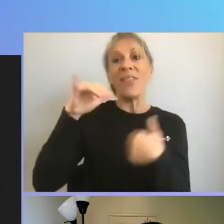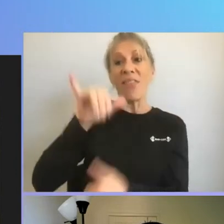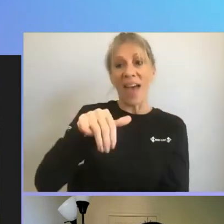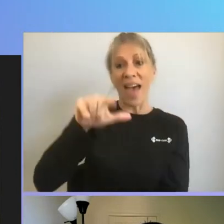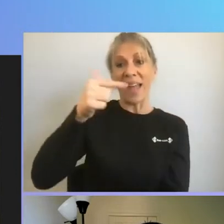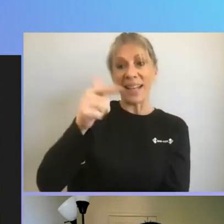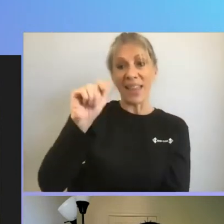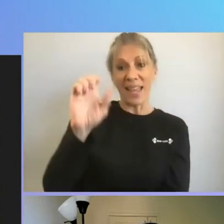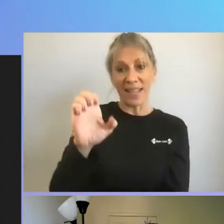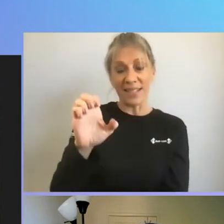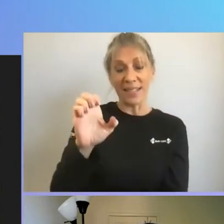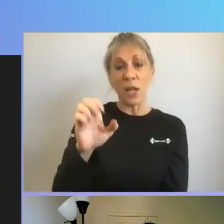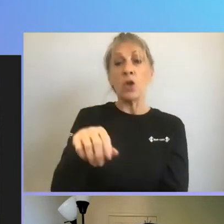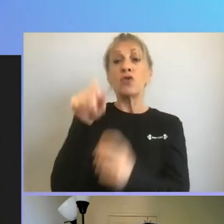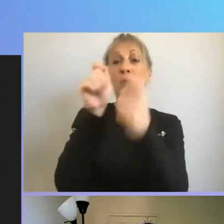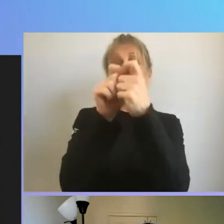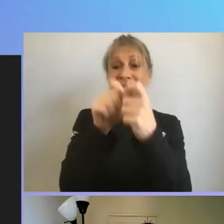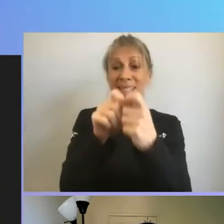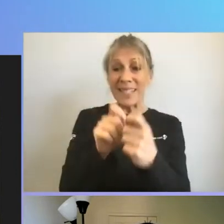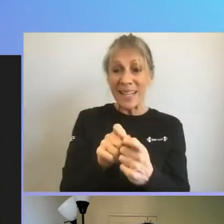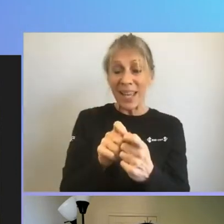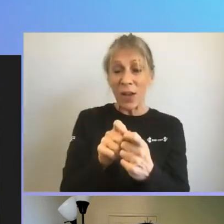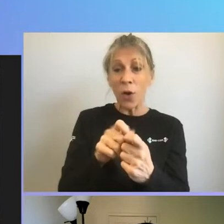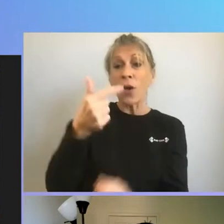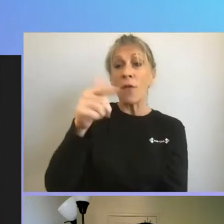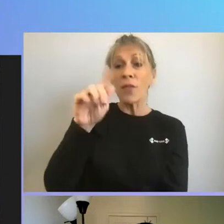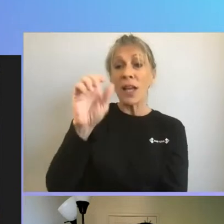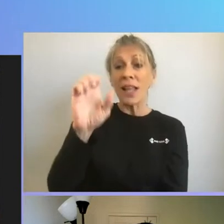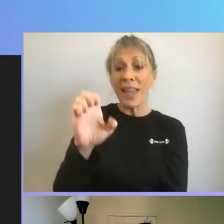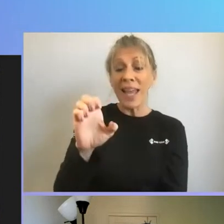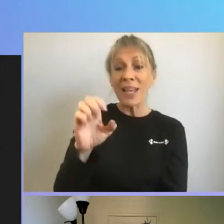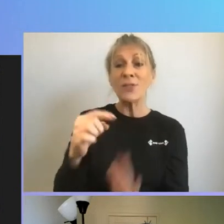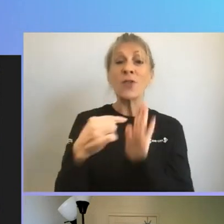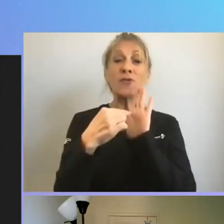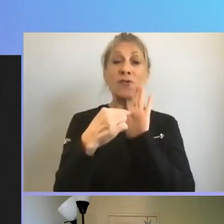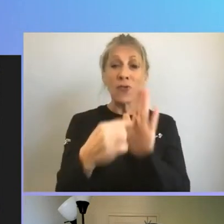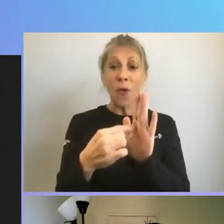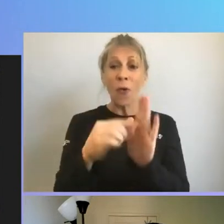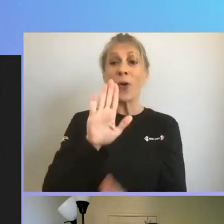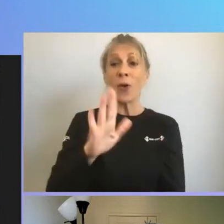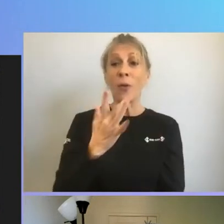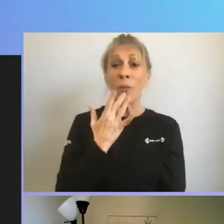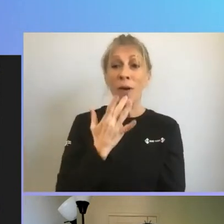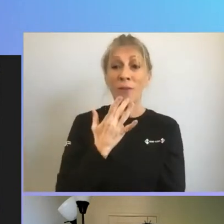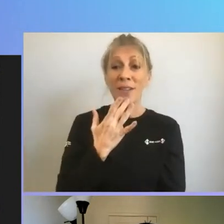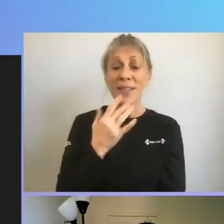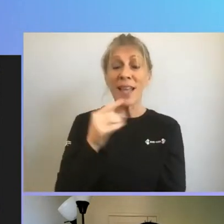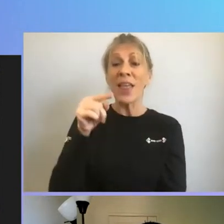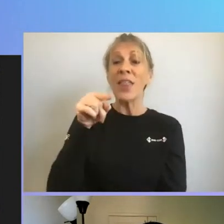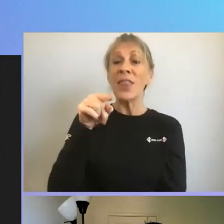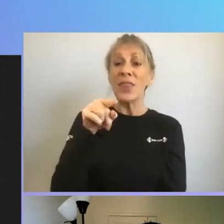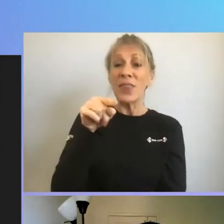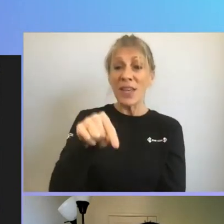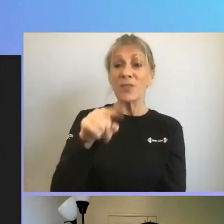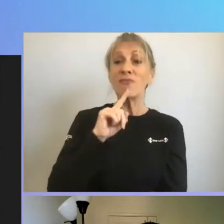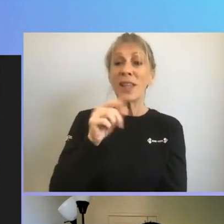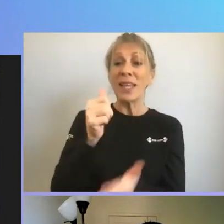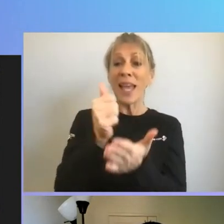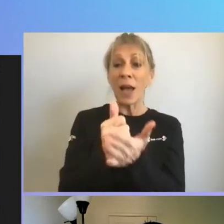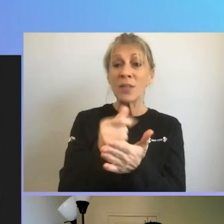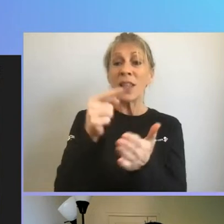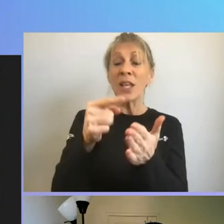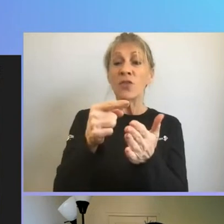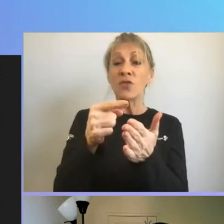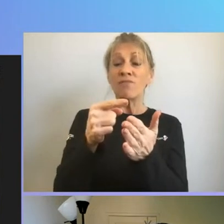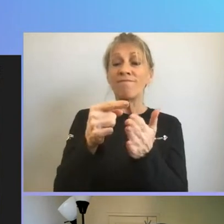the detail of the glaze revealed her preference for it. And this is really helpful because this revealed preferences